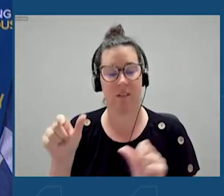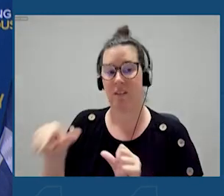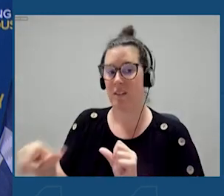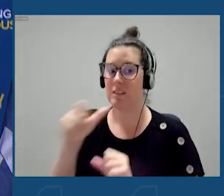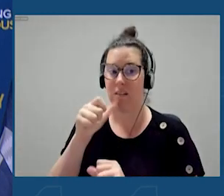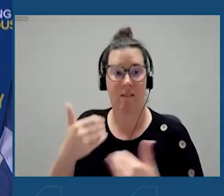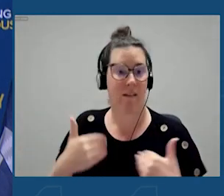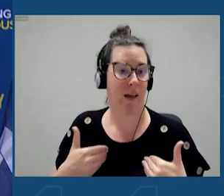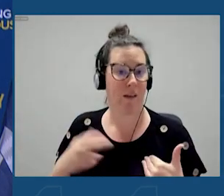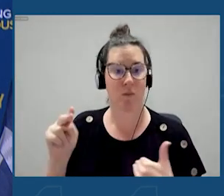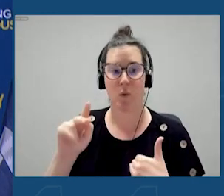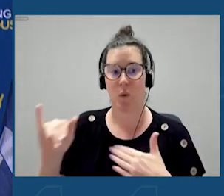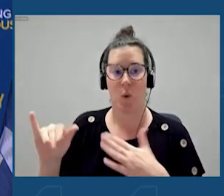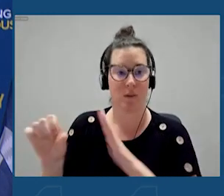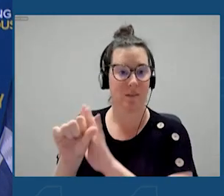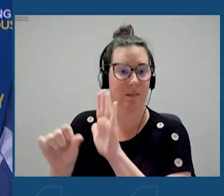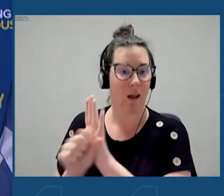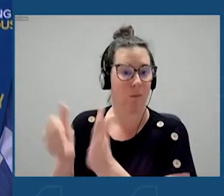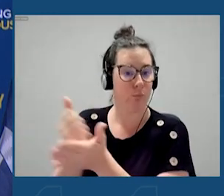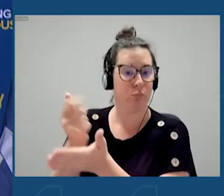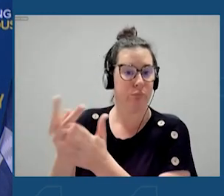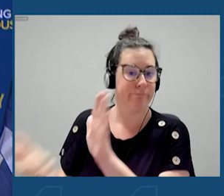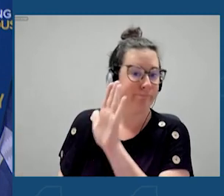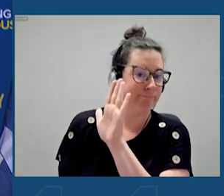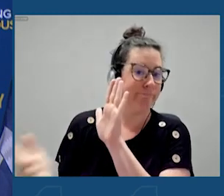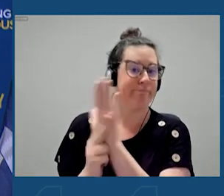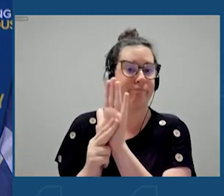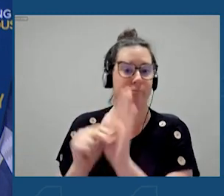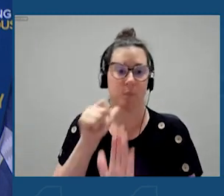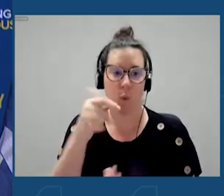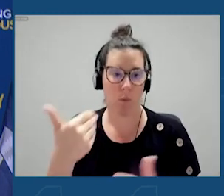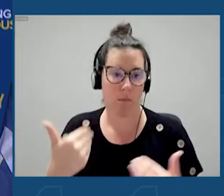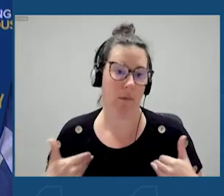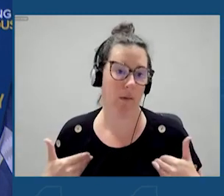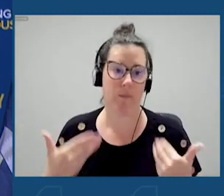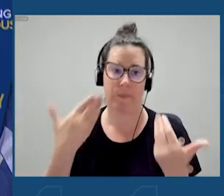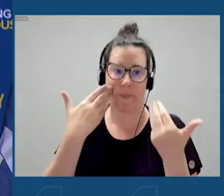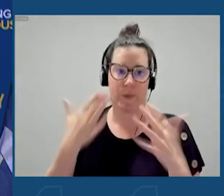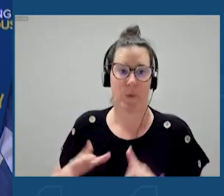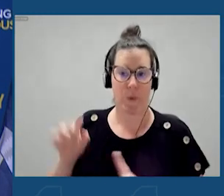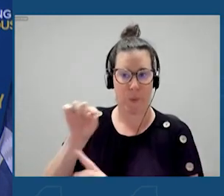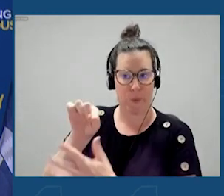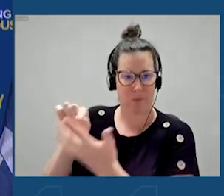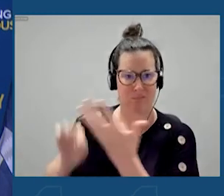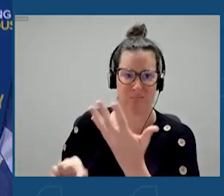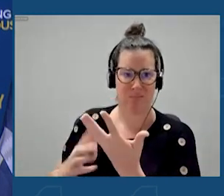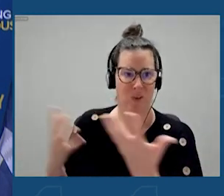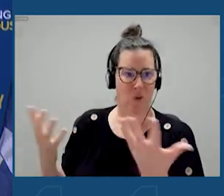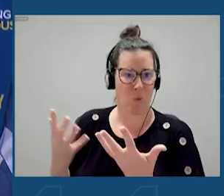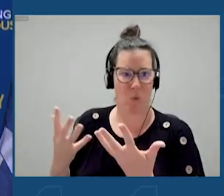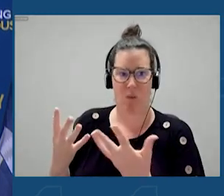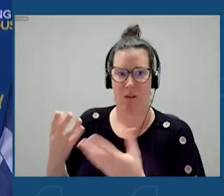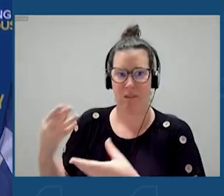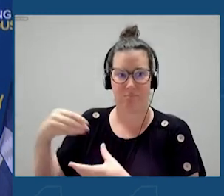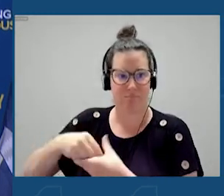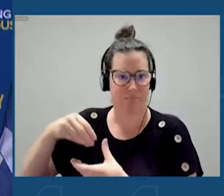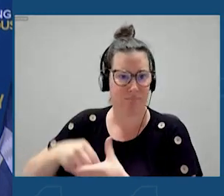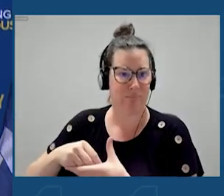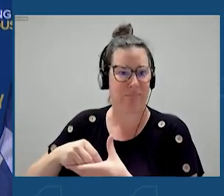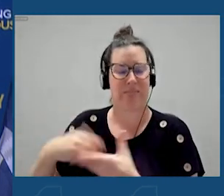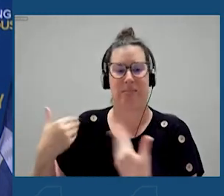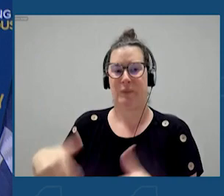approval, that you do not know what product could possibly be laced with or have